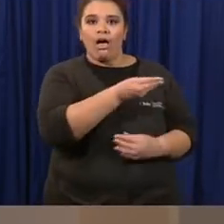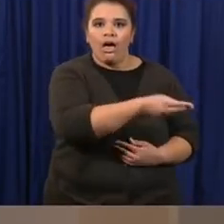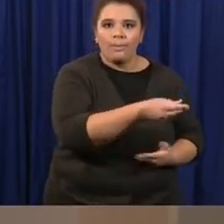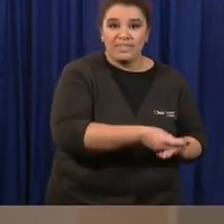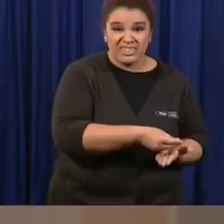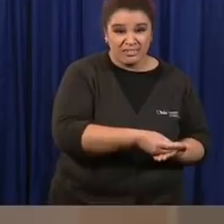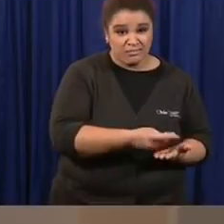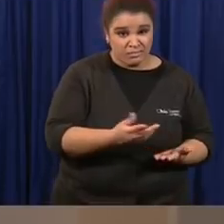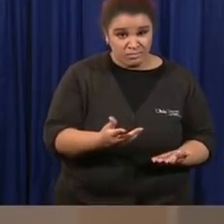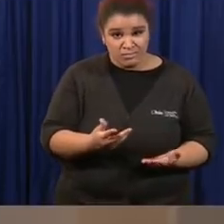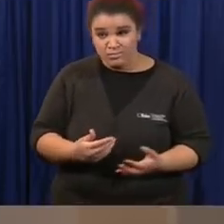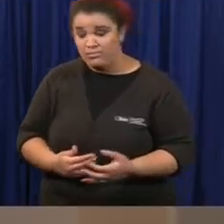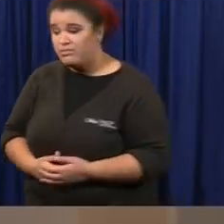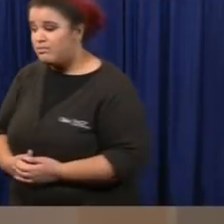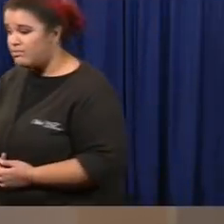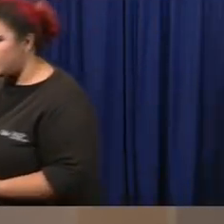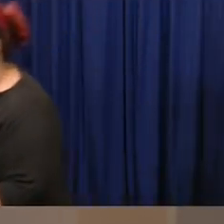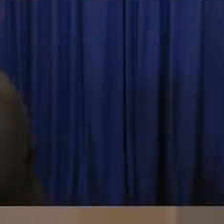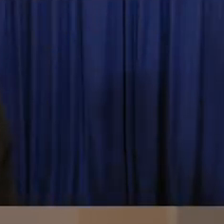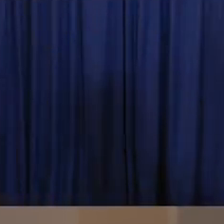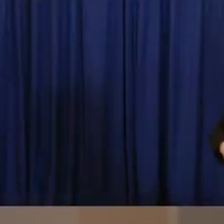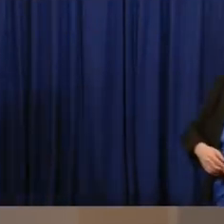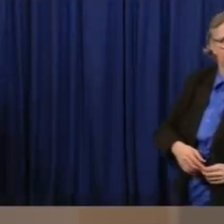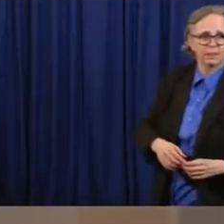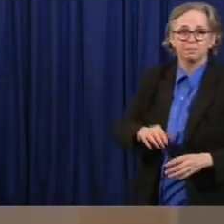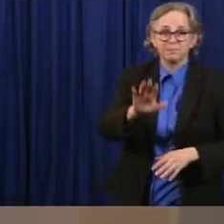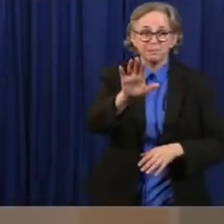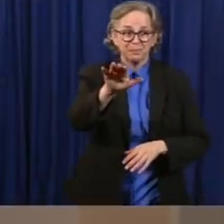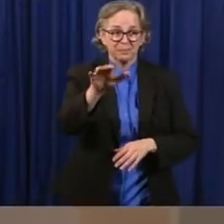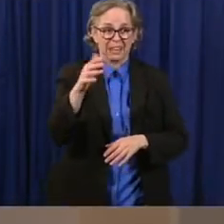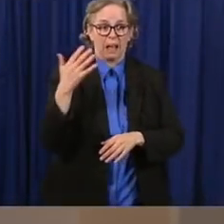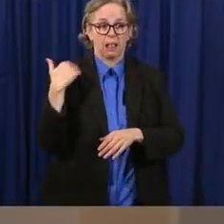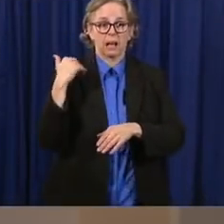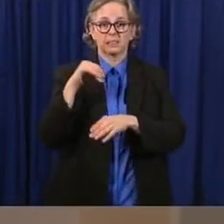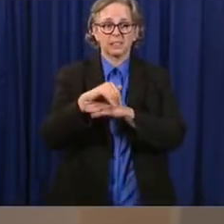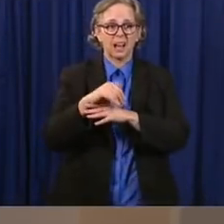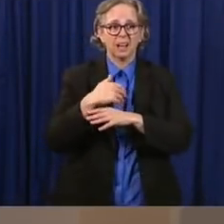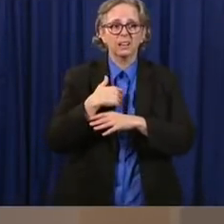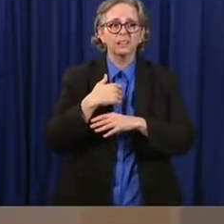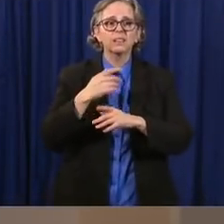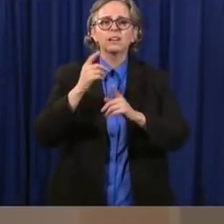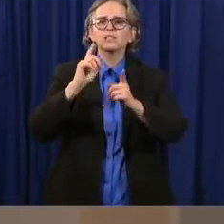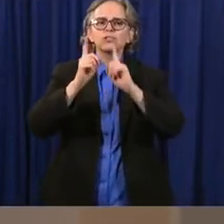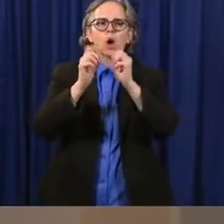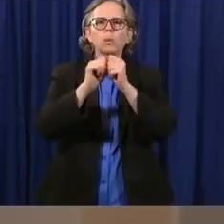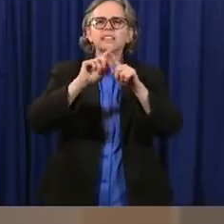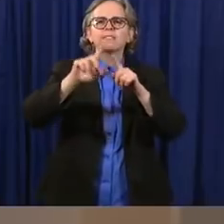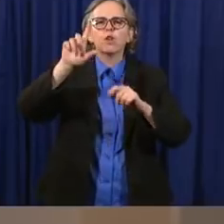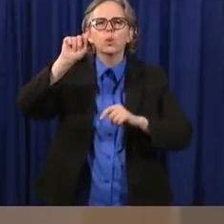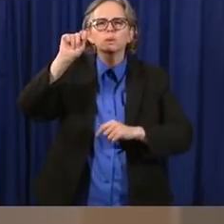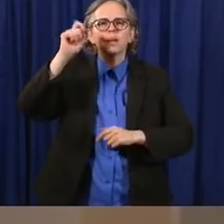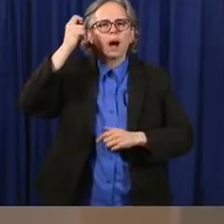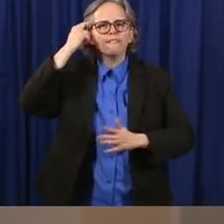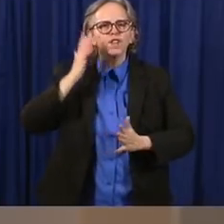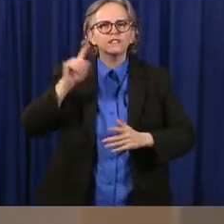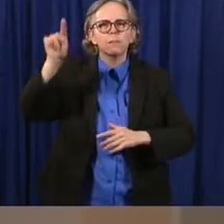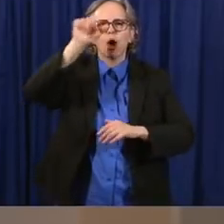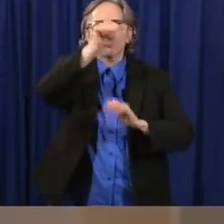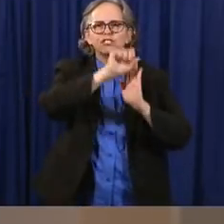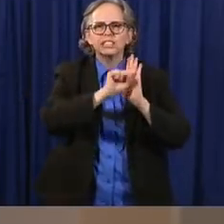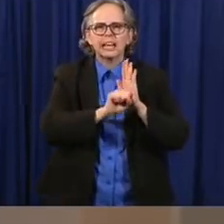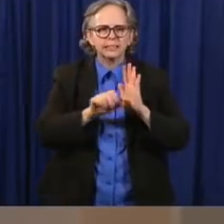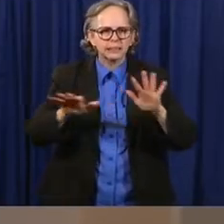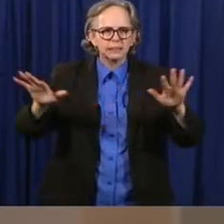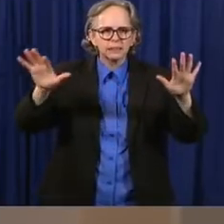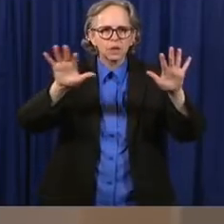around the country last night, and not one of them was able to identify that they even had the guidance yet, let alone the